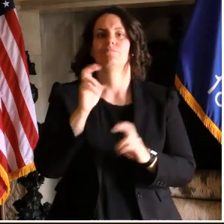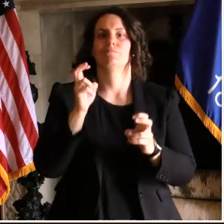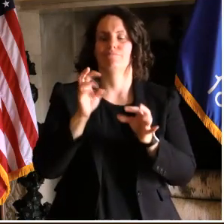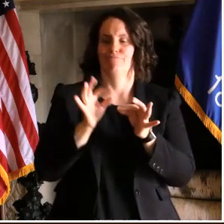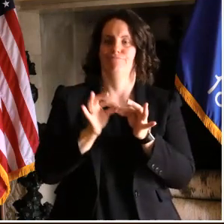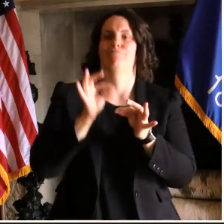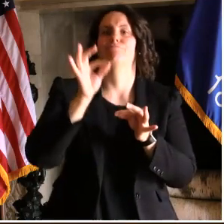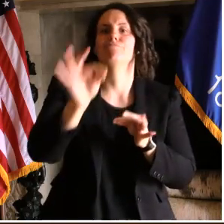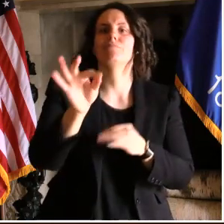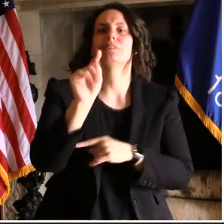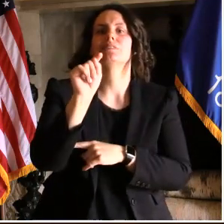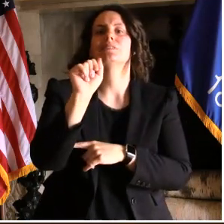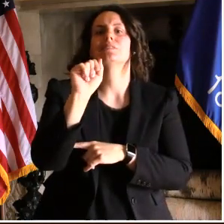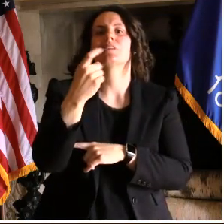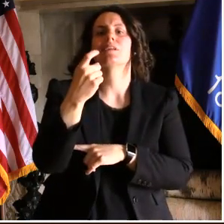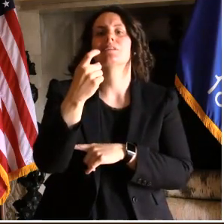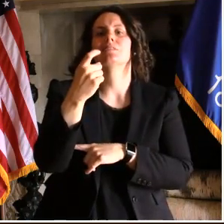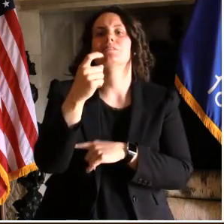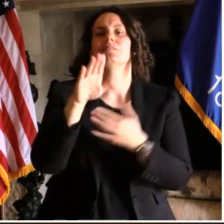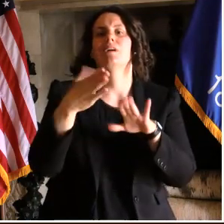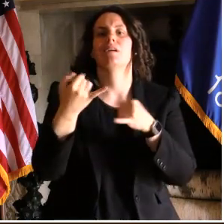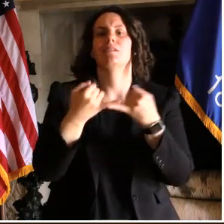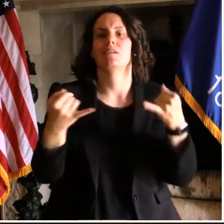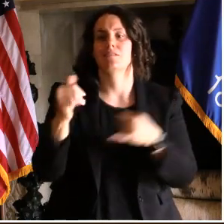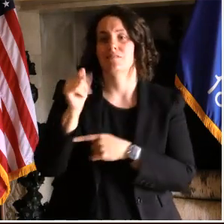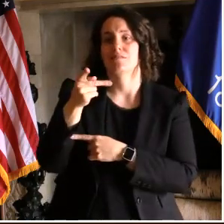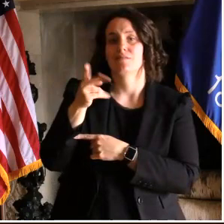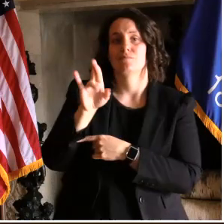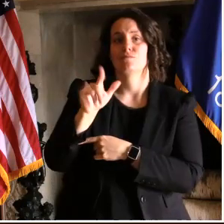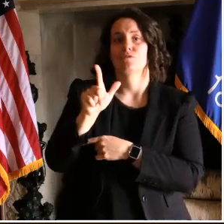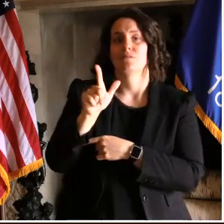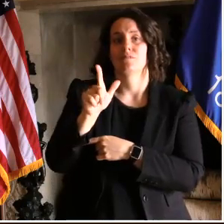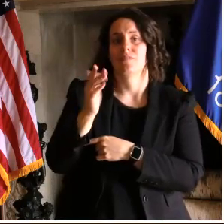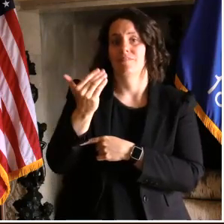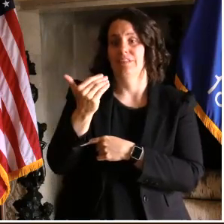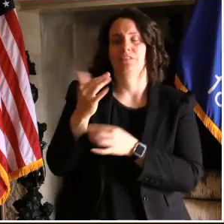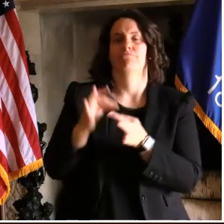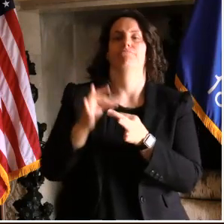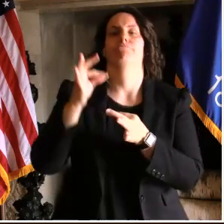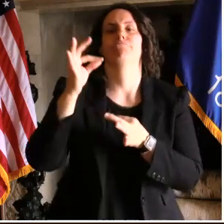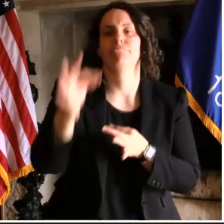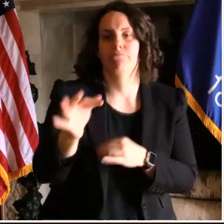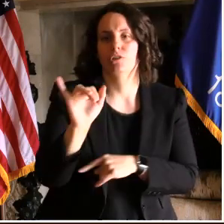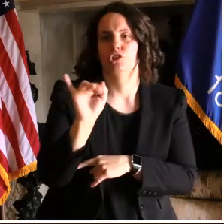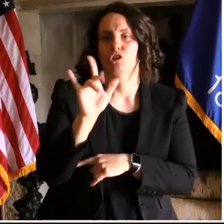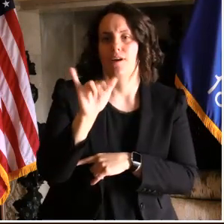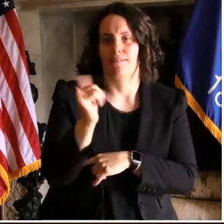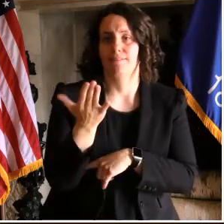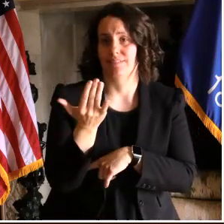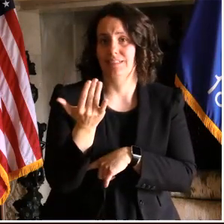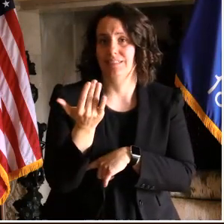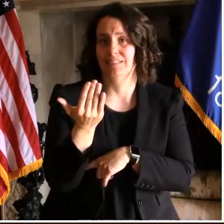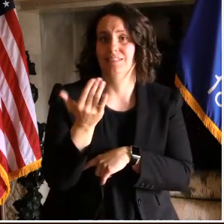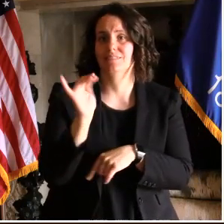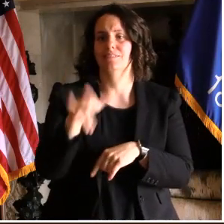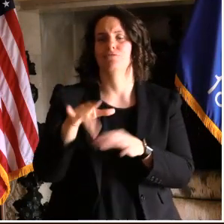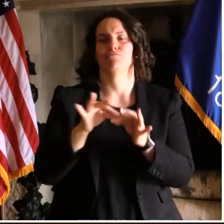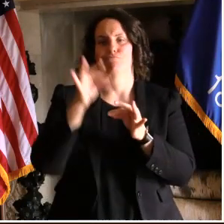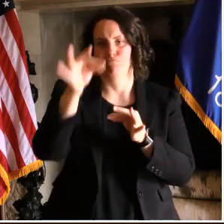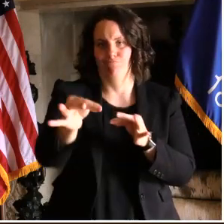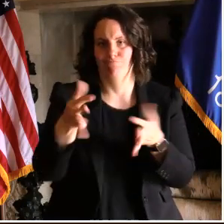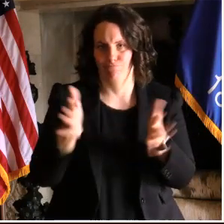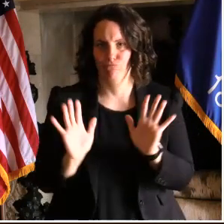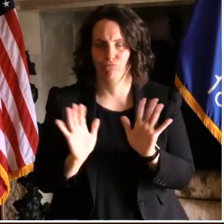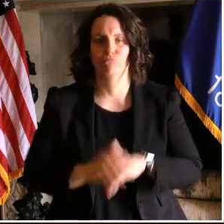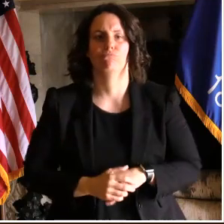federal taxes will now be due July 15th. I, along with Revenue Secretary Peter Barca, believe that the last thing that